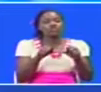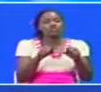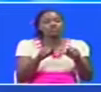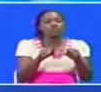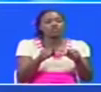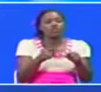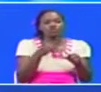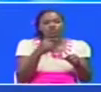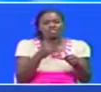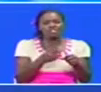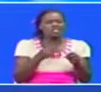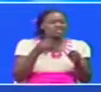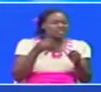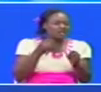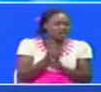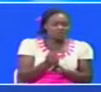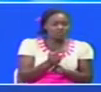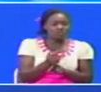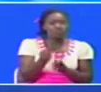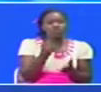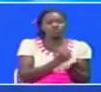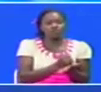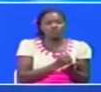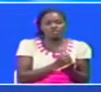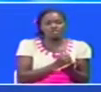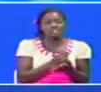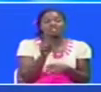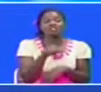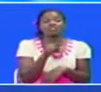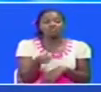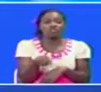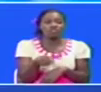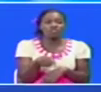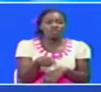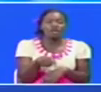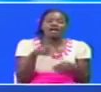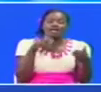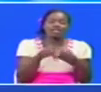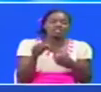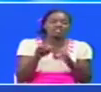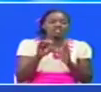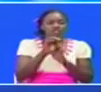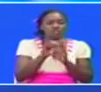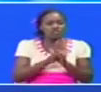arbitrary abuse of office, because rightly he knows this is wrong and this is against the Constitution of Kenya.